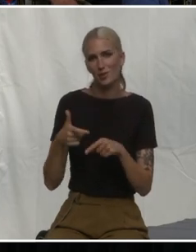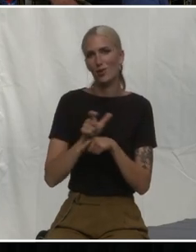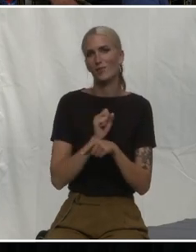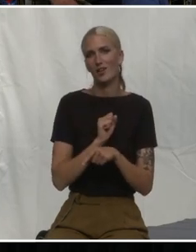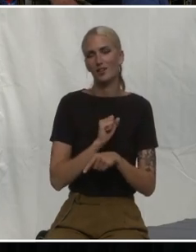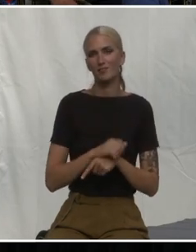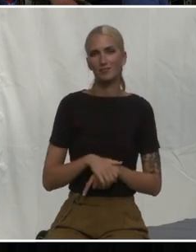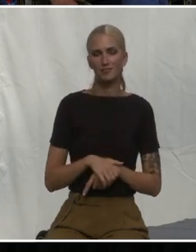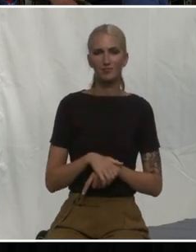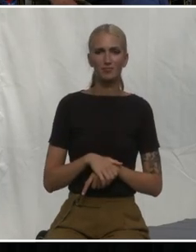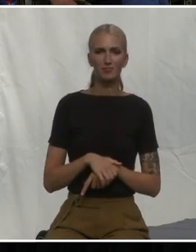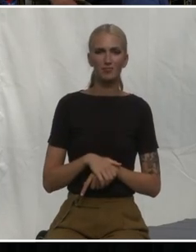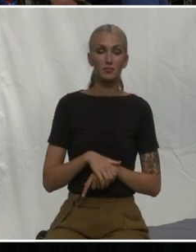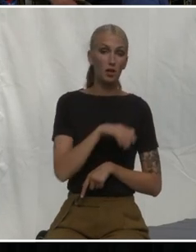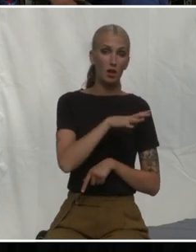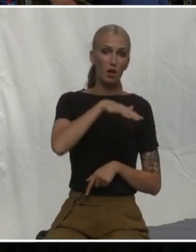And same goes double for kindergartens.